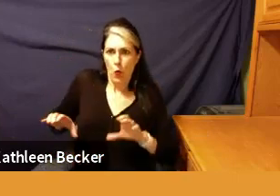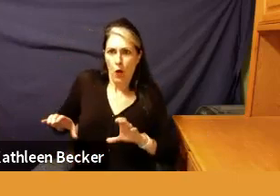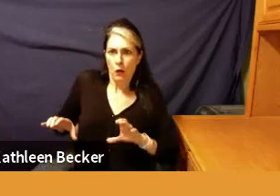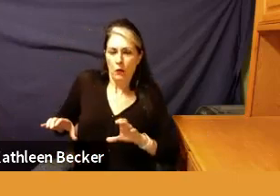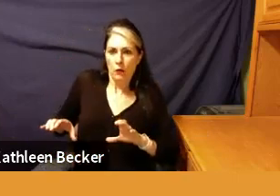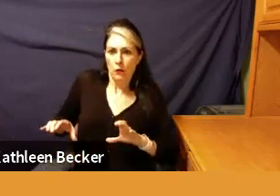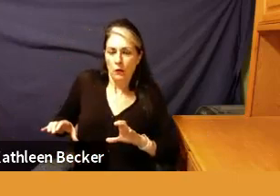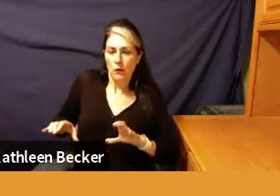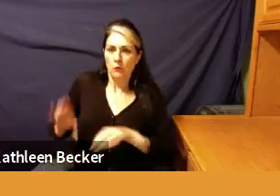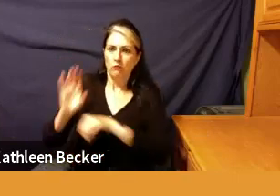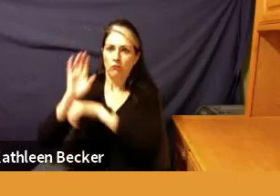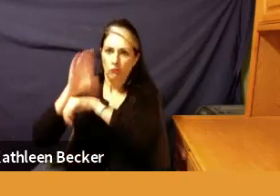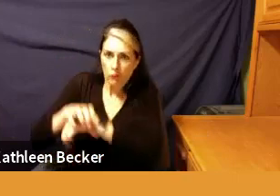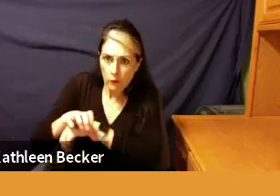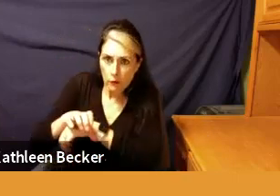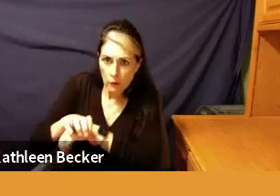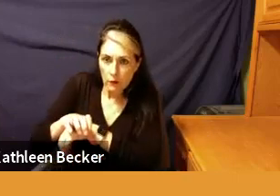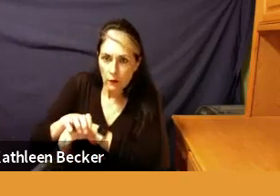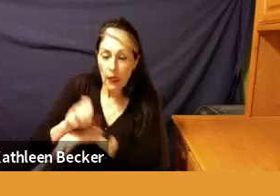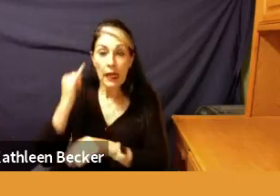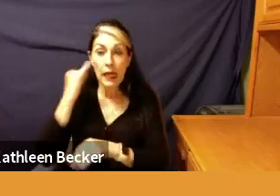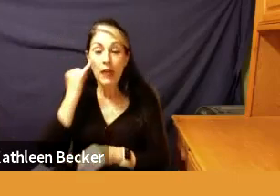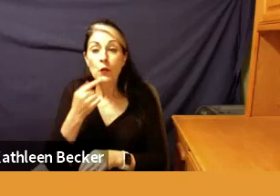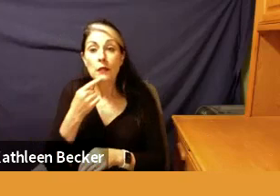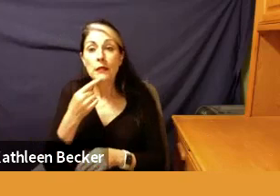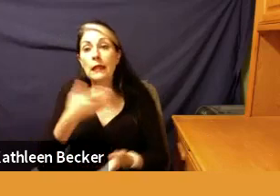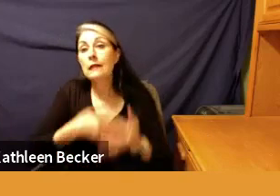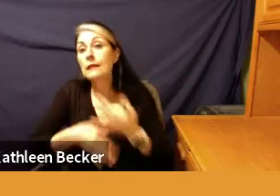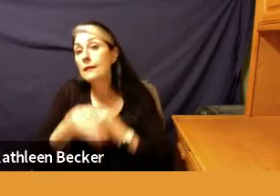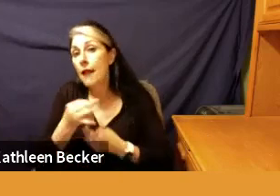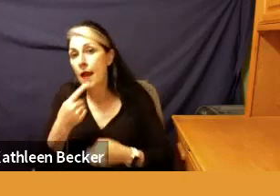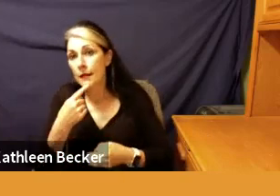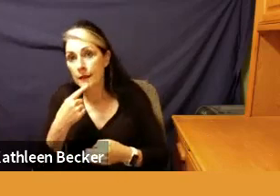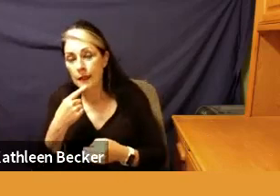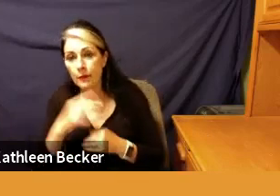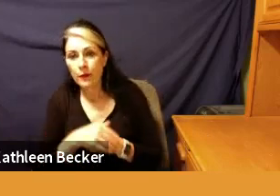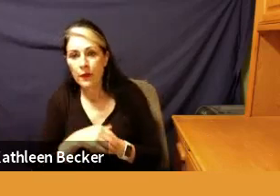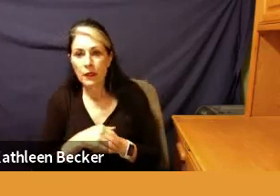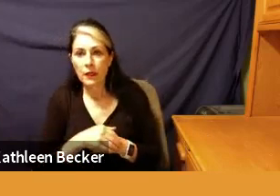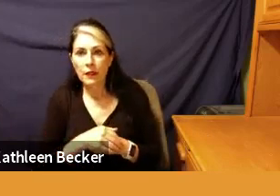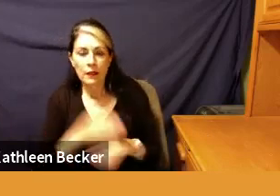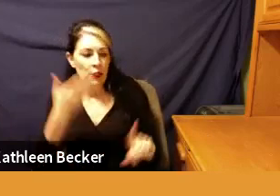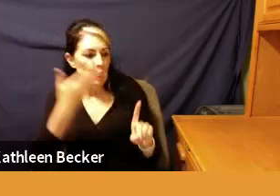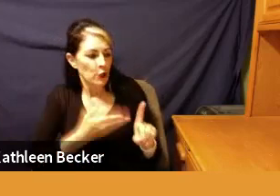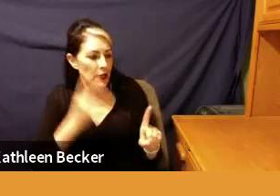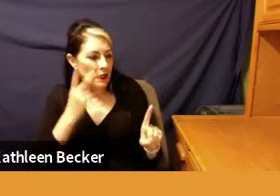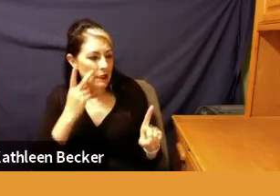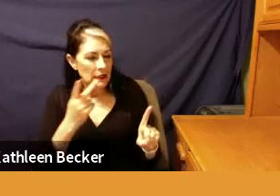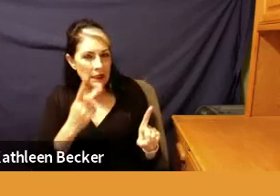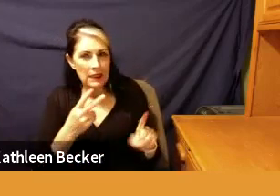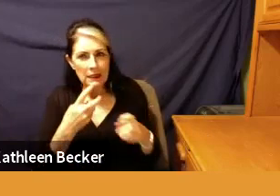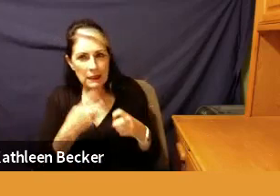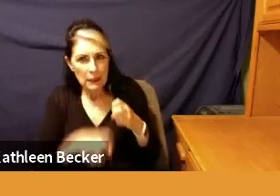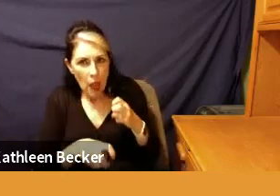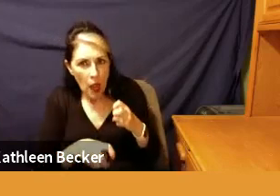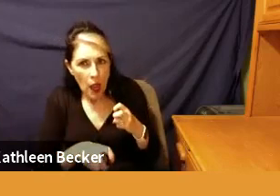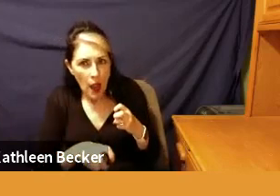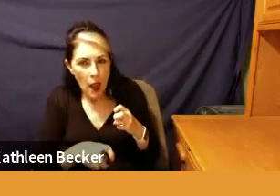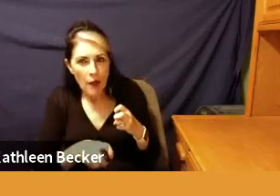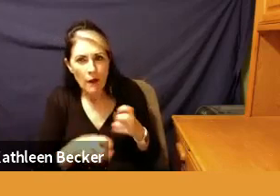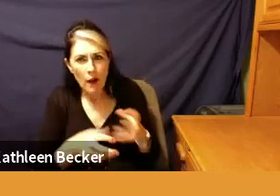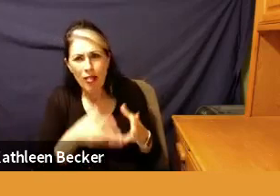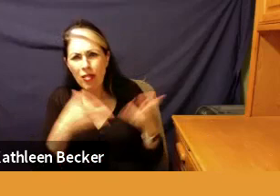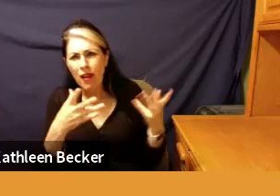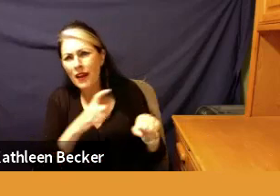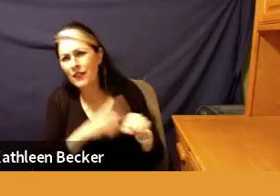you're making them do it. So if you could say something like, and I see this is really hard for you. Like you spend a lot of